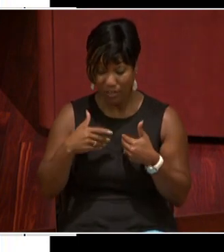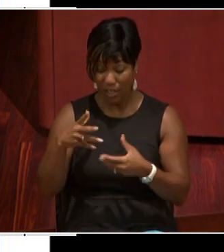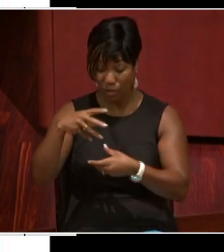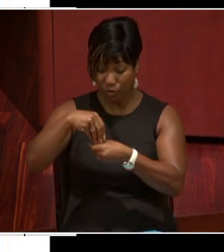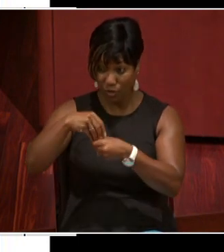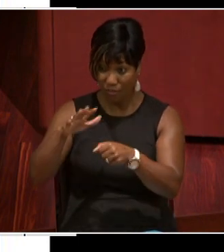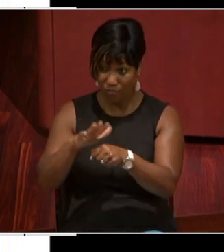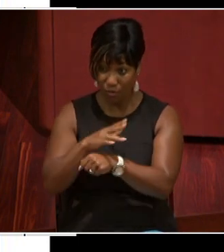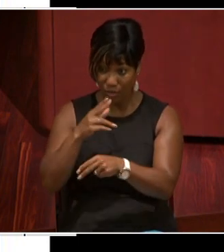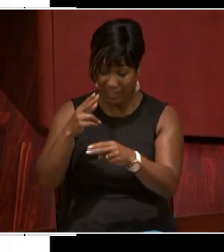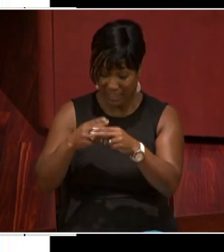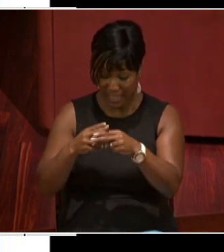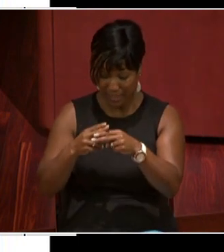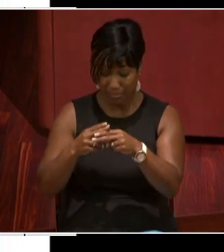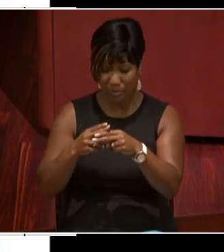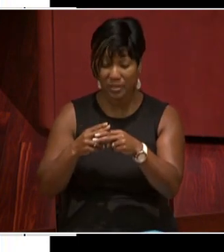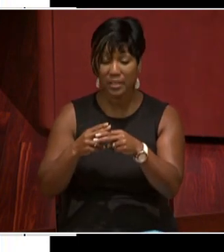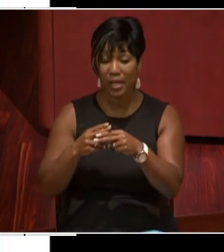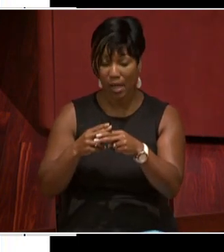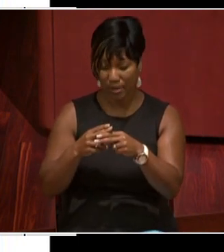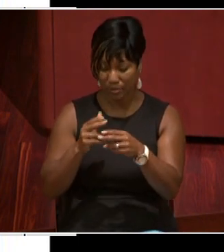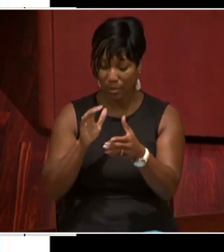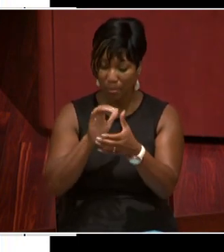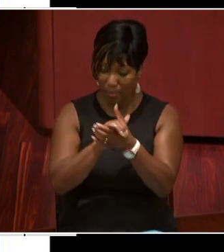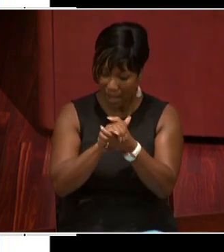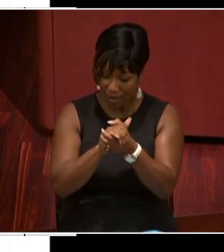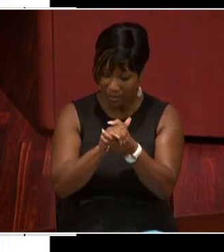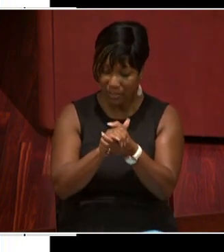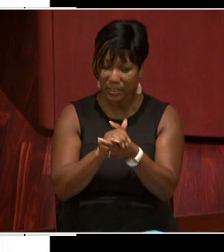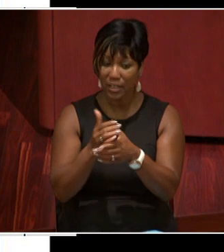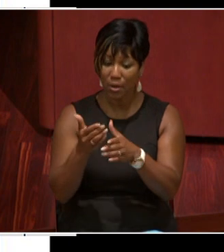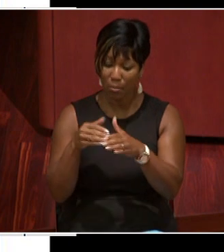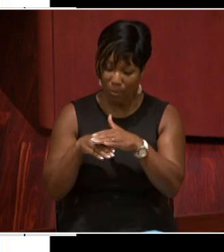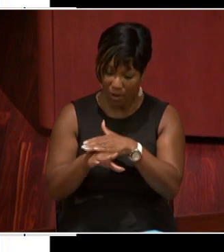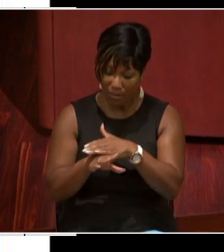birth, marriage, and death, and residences of your relatives.